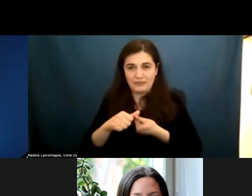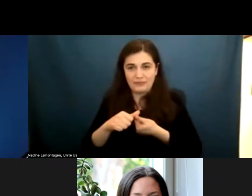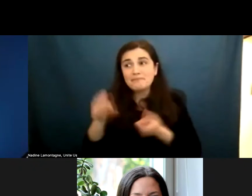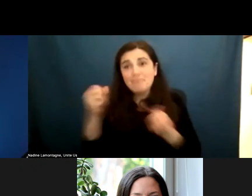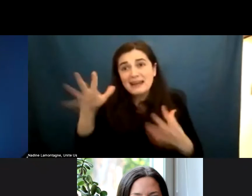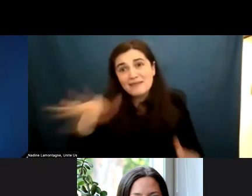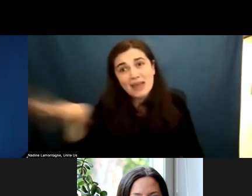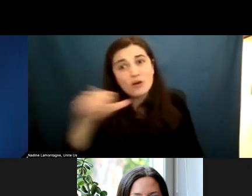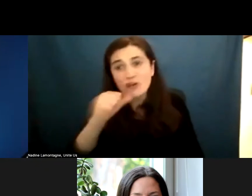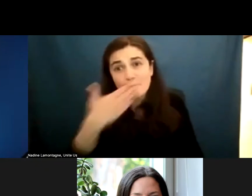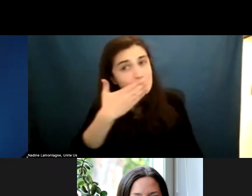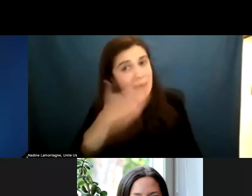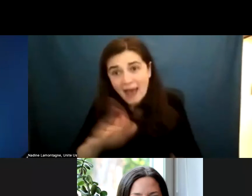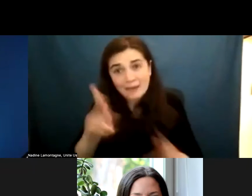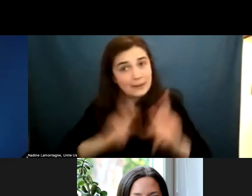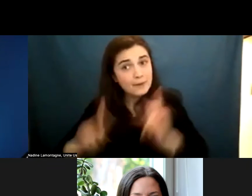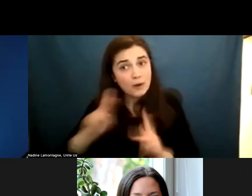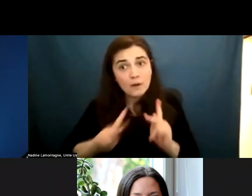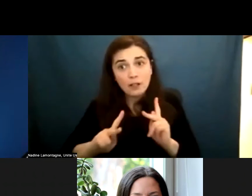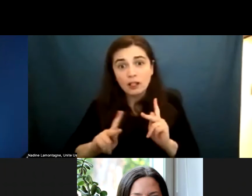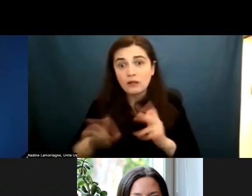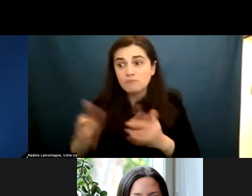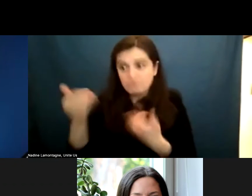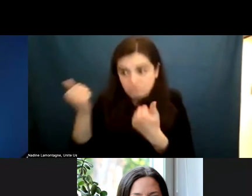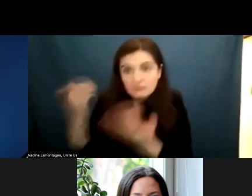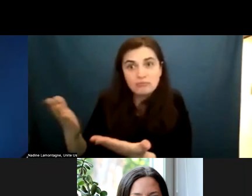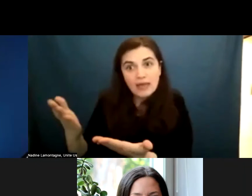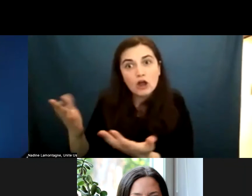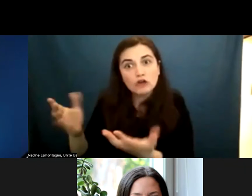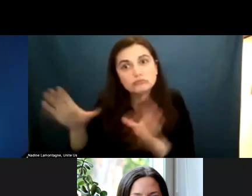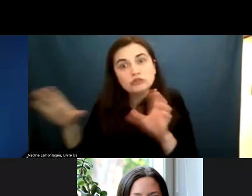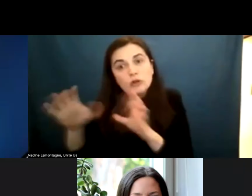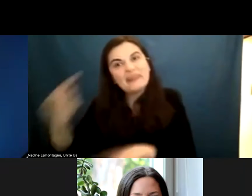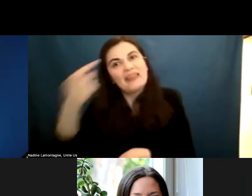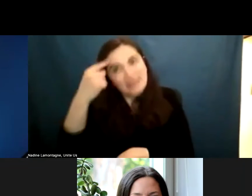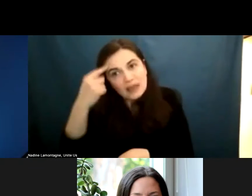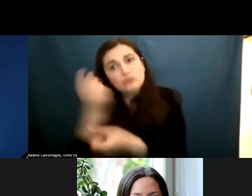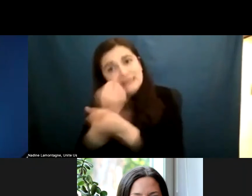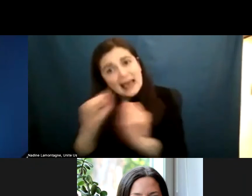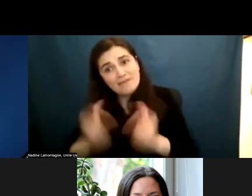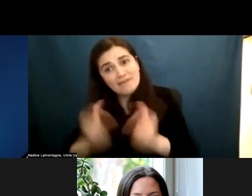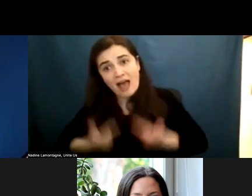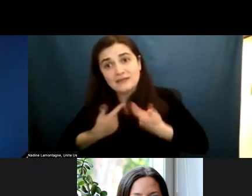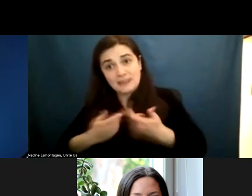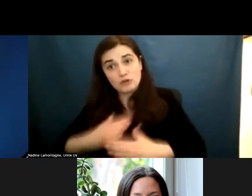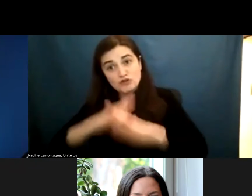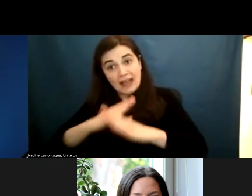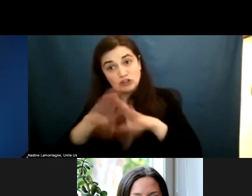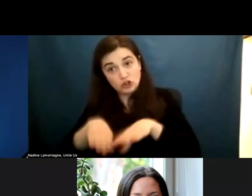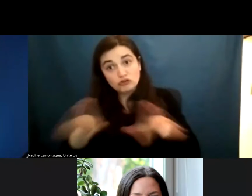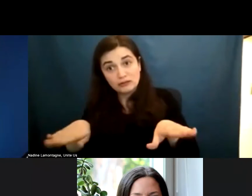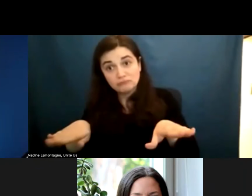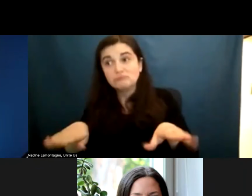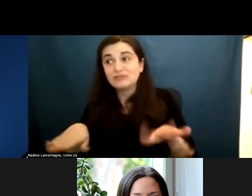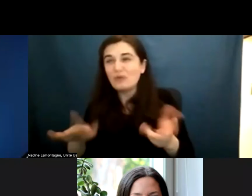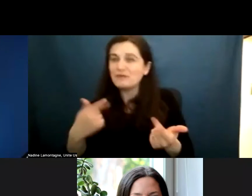They're doing what is in their hearts and what they think will save lives and protect children. And so keeping that frame of